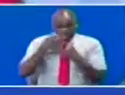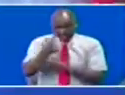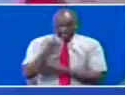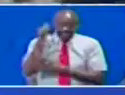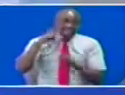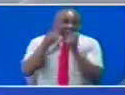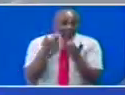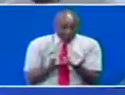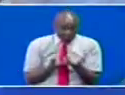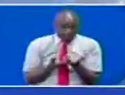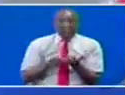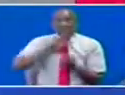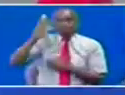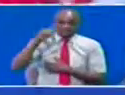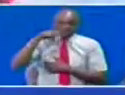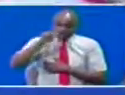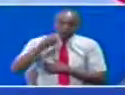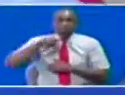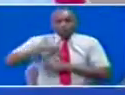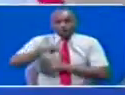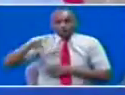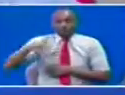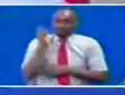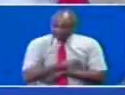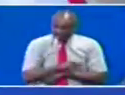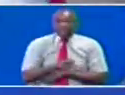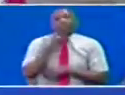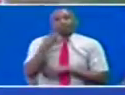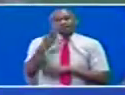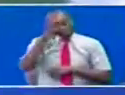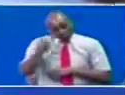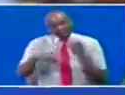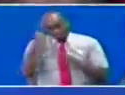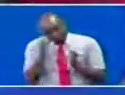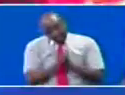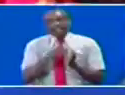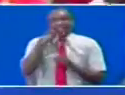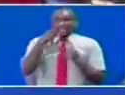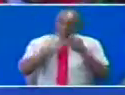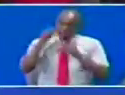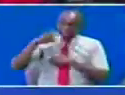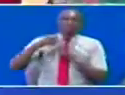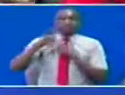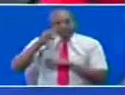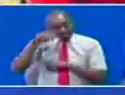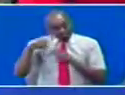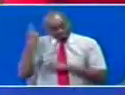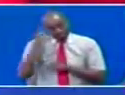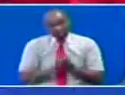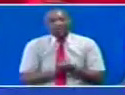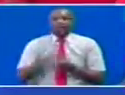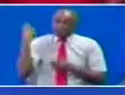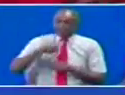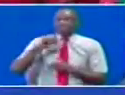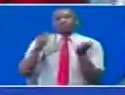team, with Wesley Korir winning the walking race before bagging the 400 meters and the 800 meters races, beating Ugandan Matekwewa